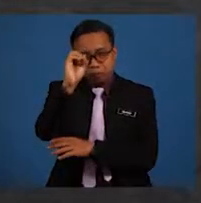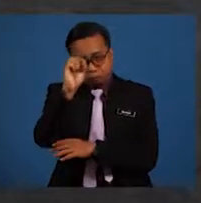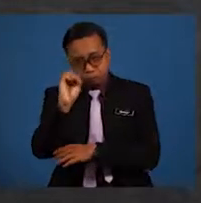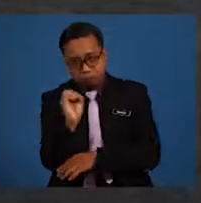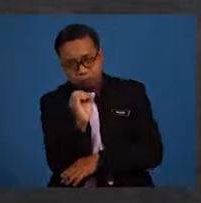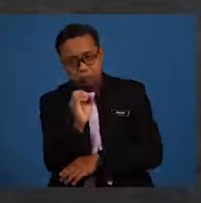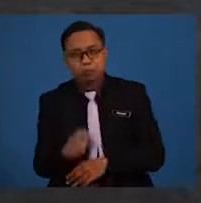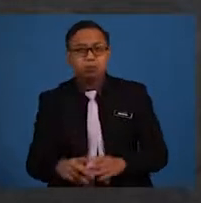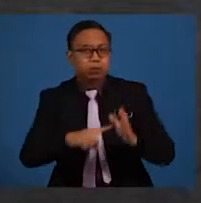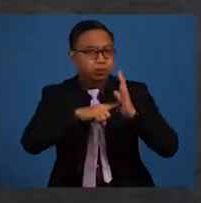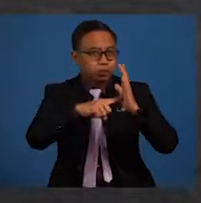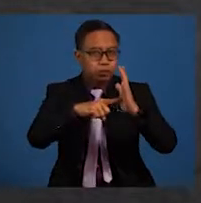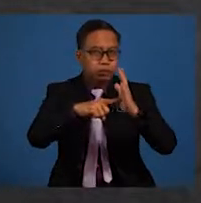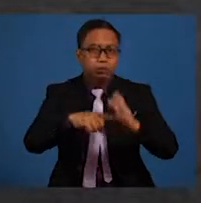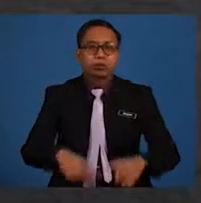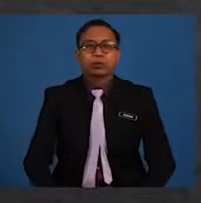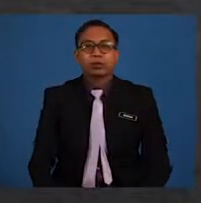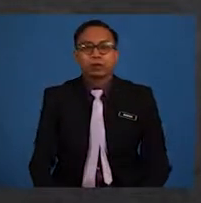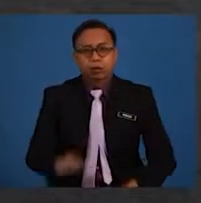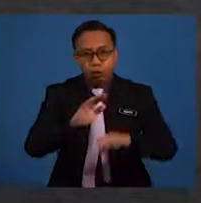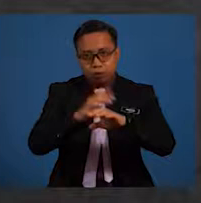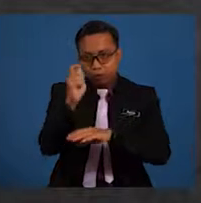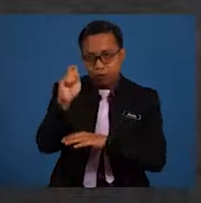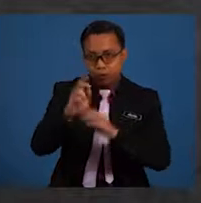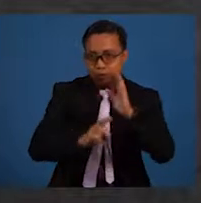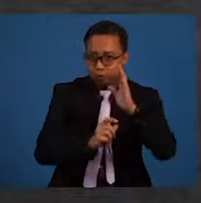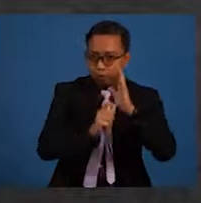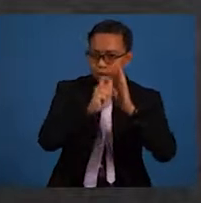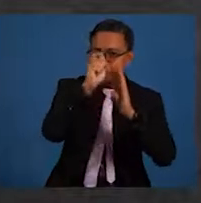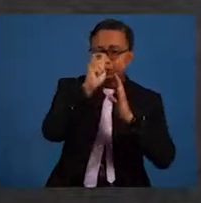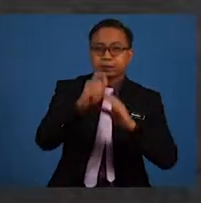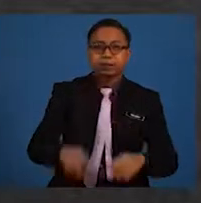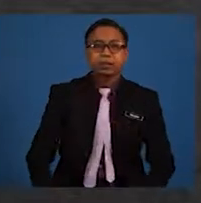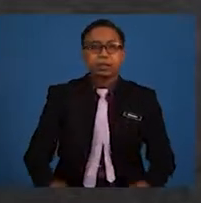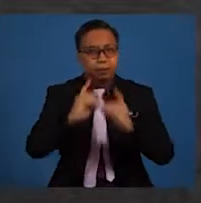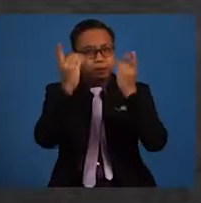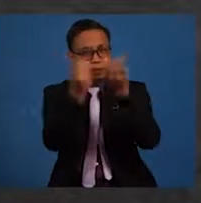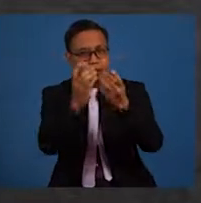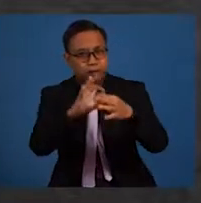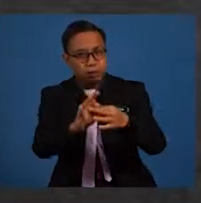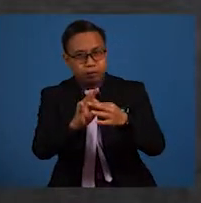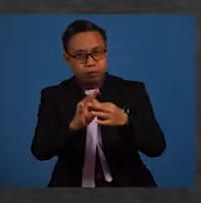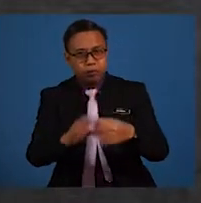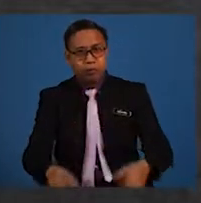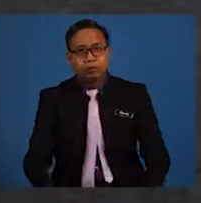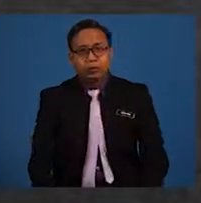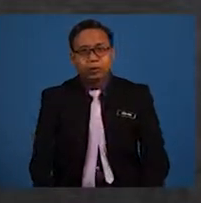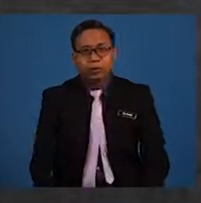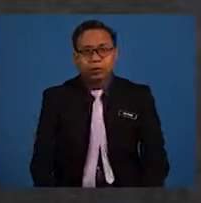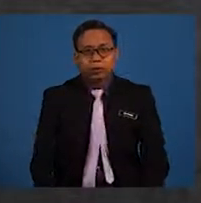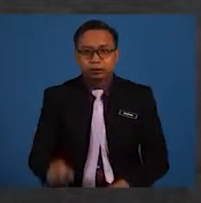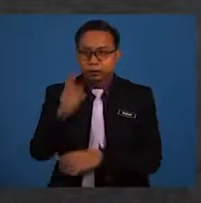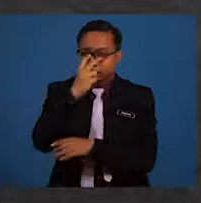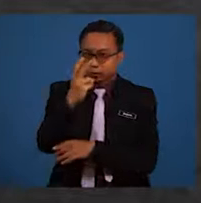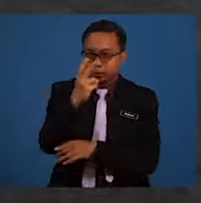that rickets seems to be on the rise as the Department of Health has confirmed what the